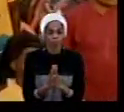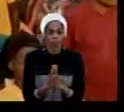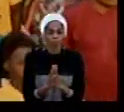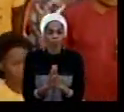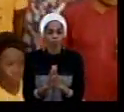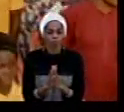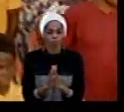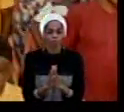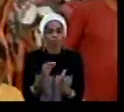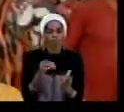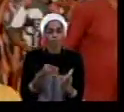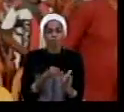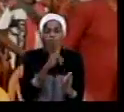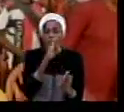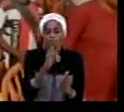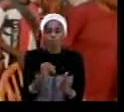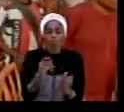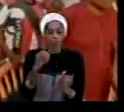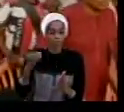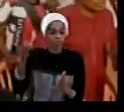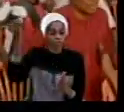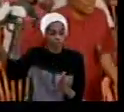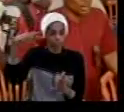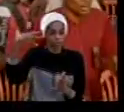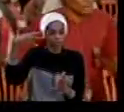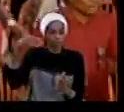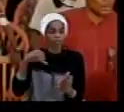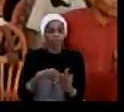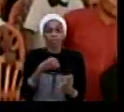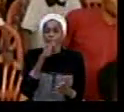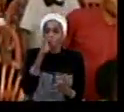It is the light. It is the light.